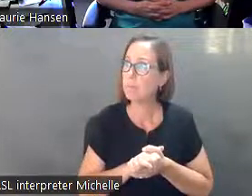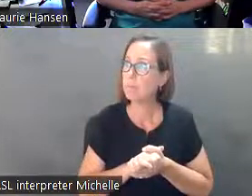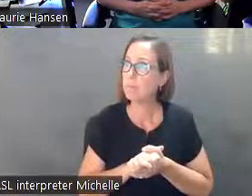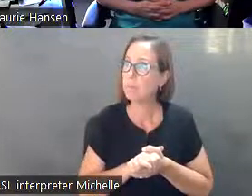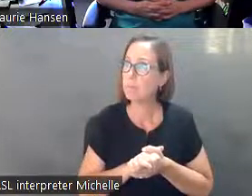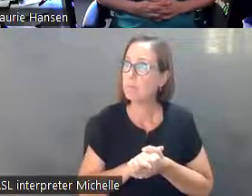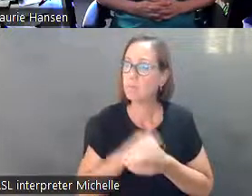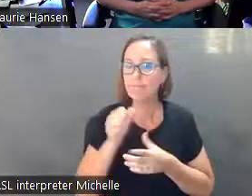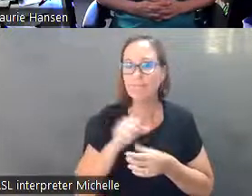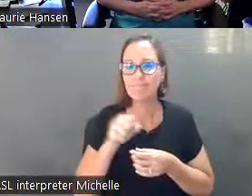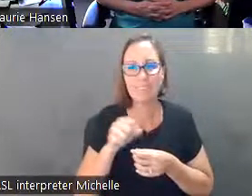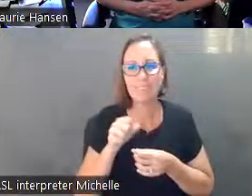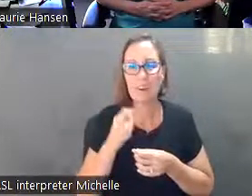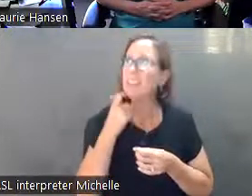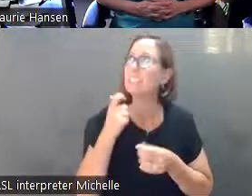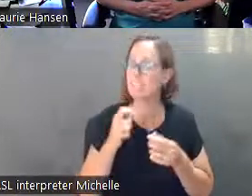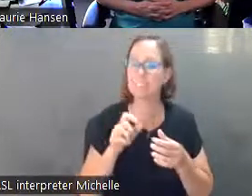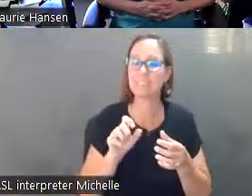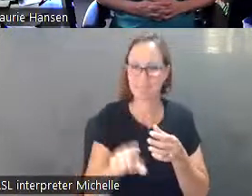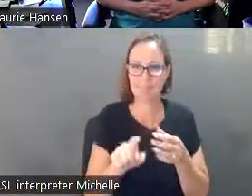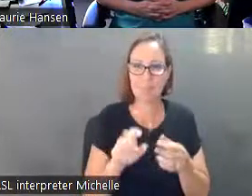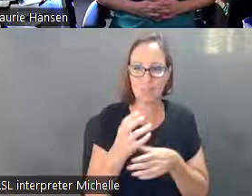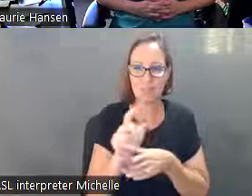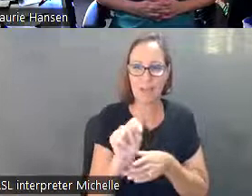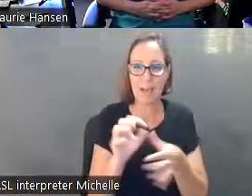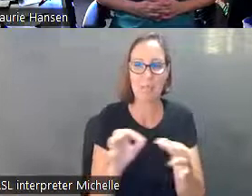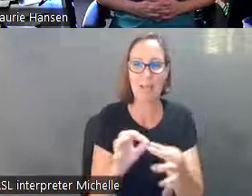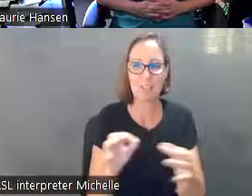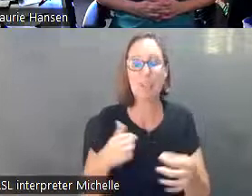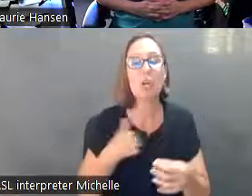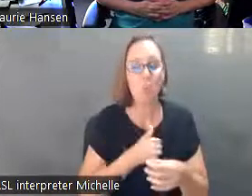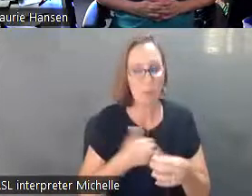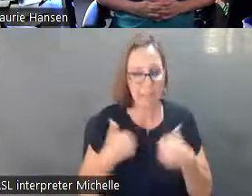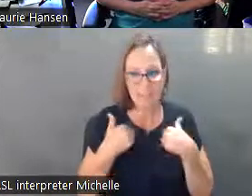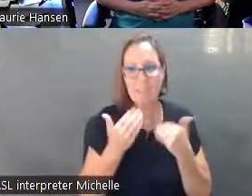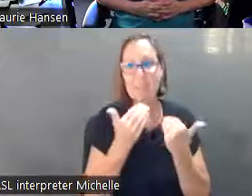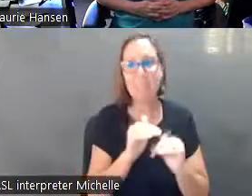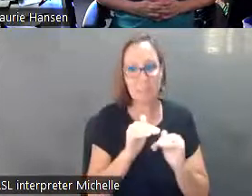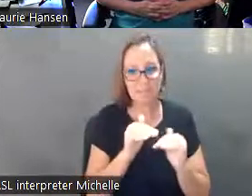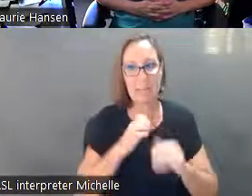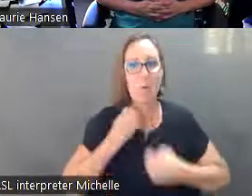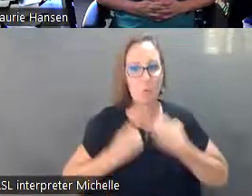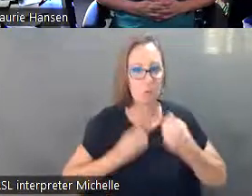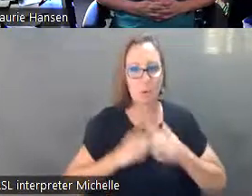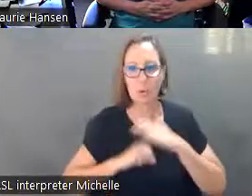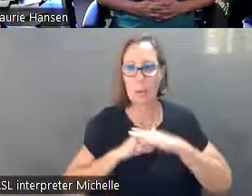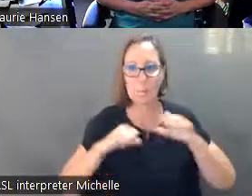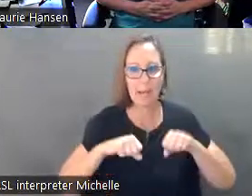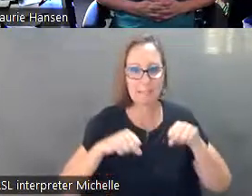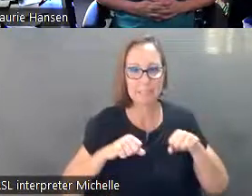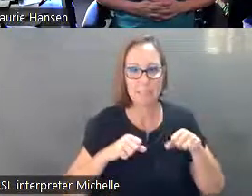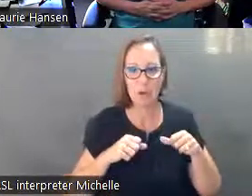yeah, and I just mentioned in the chat just how, we have limited emotional capacity and limited